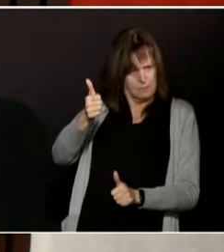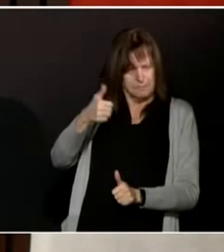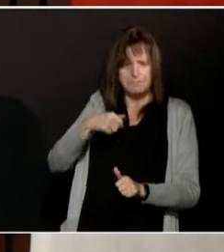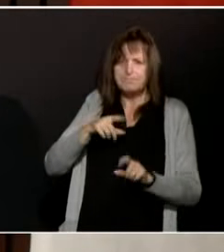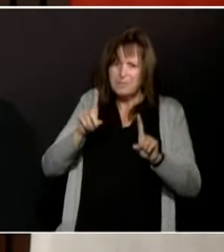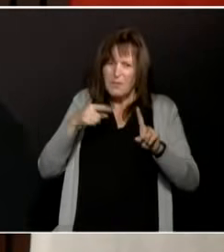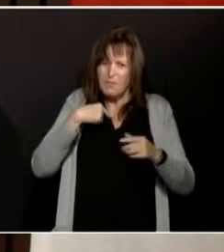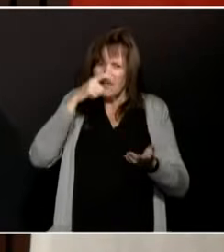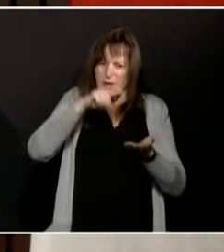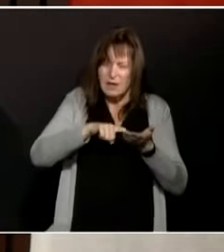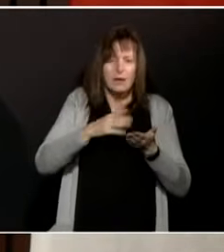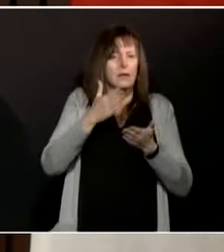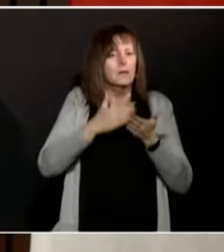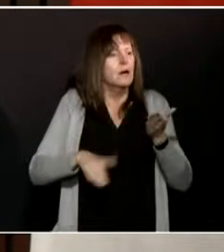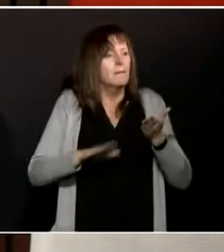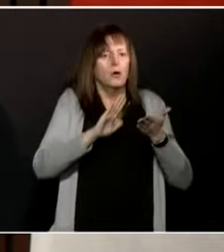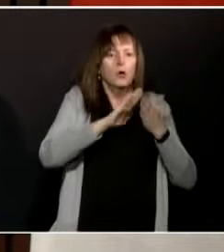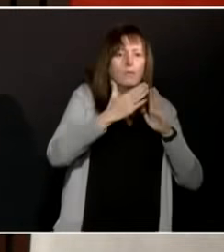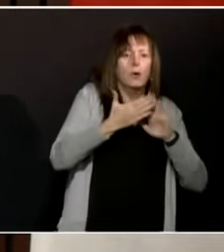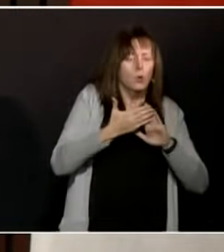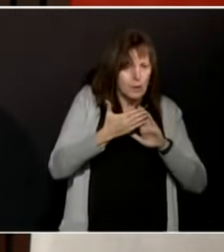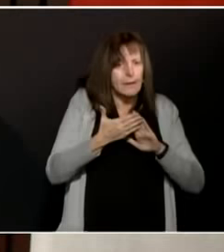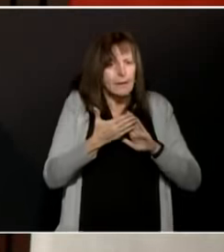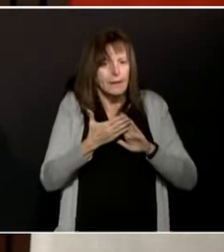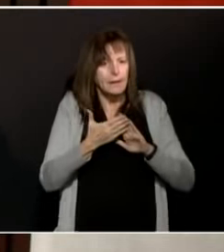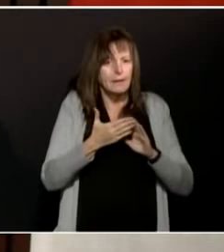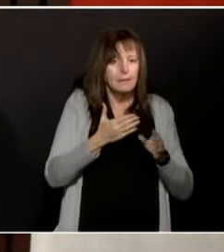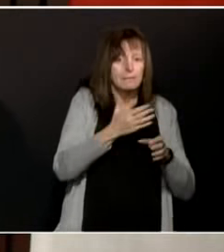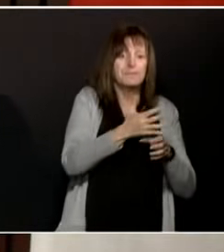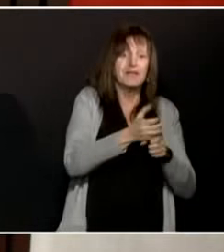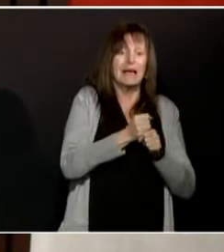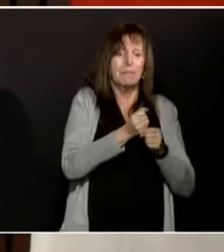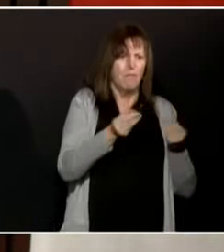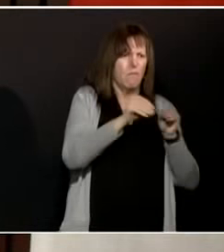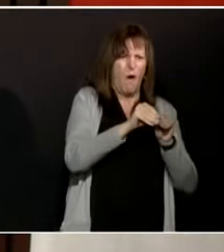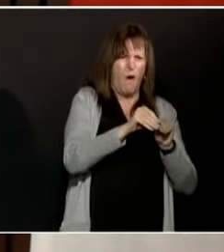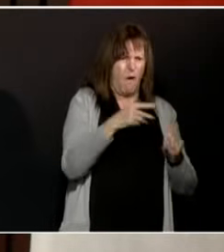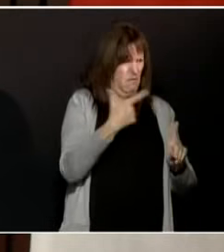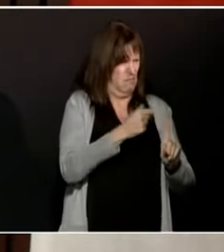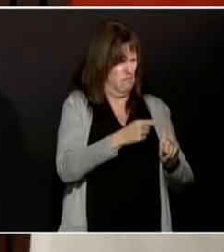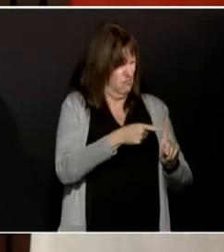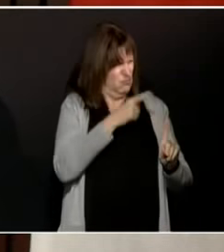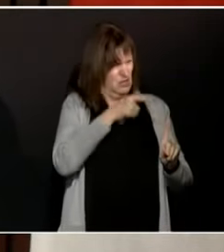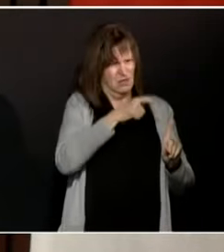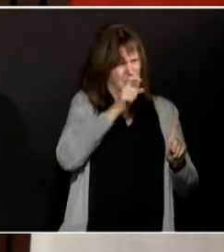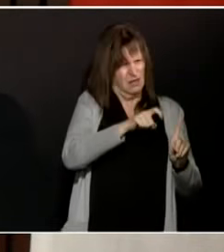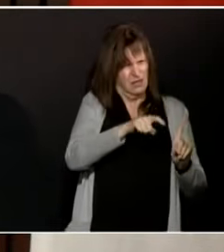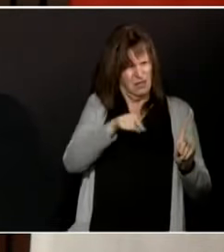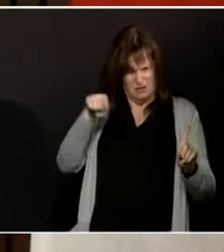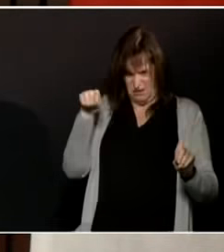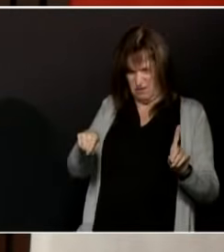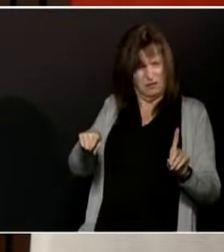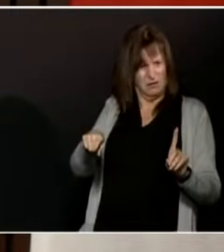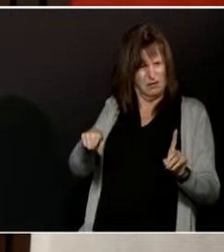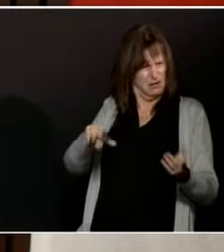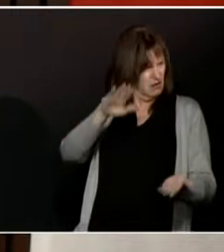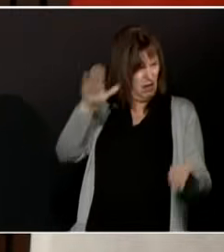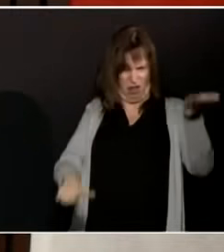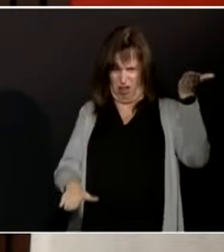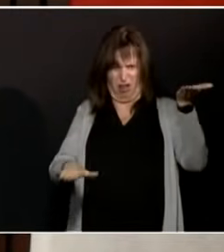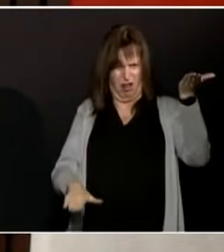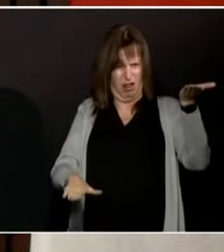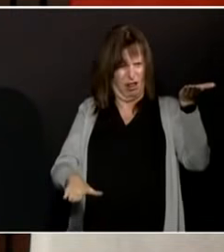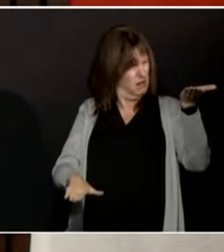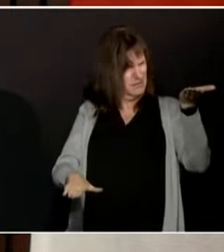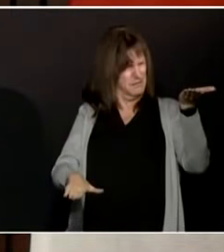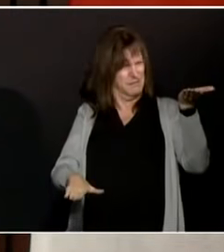need the vaccine the least are still getting more of it than the communities that need it the most. Our public health units are trying to